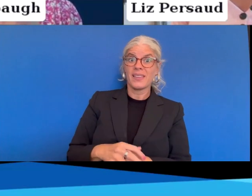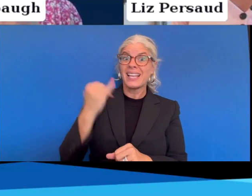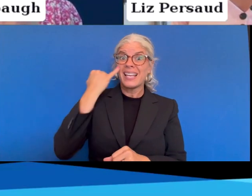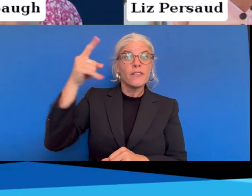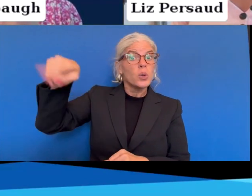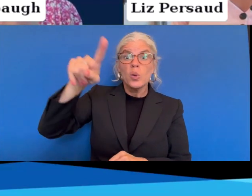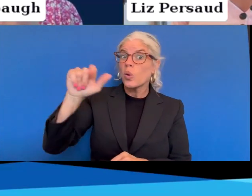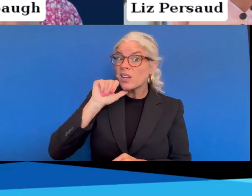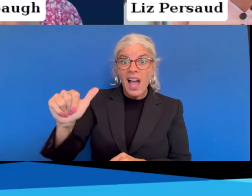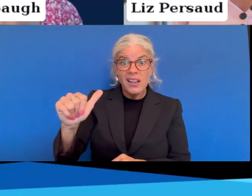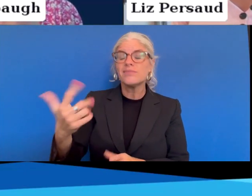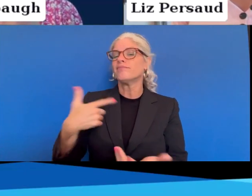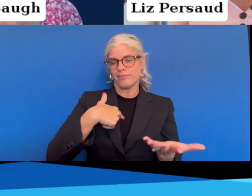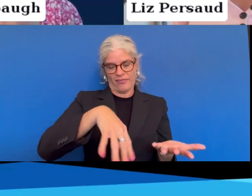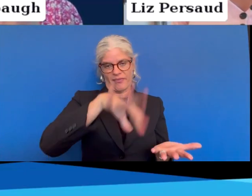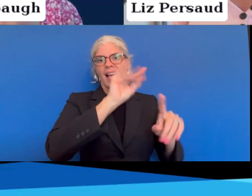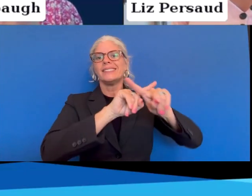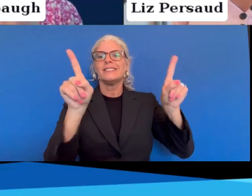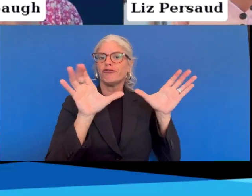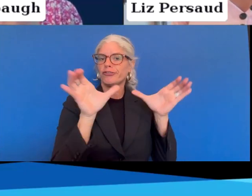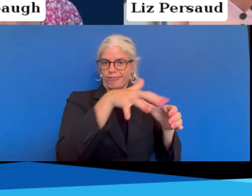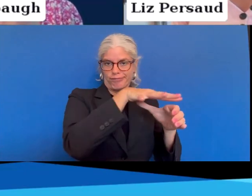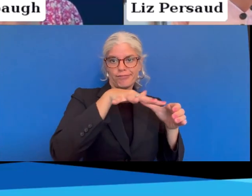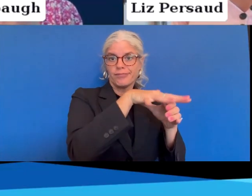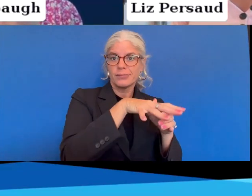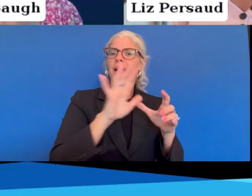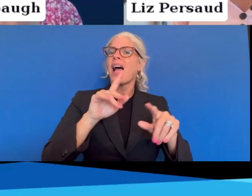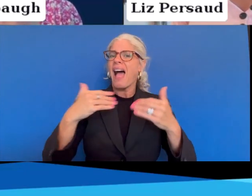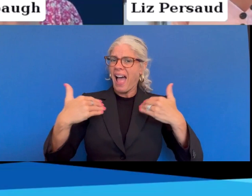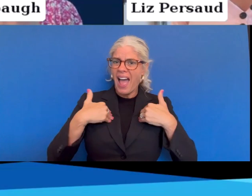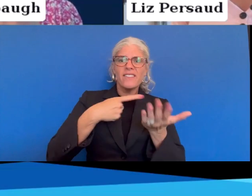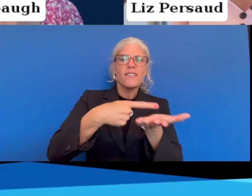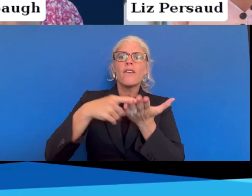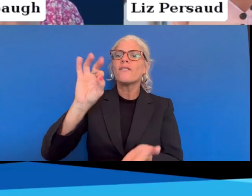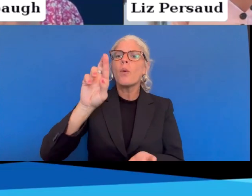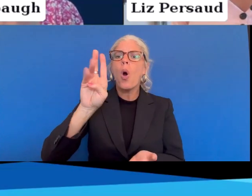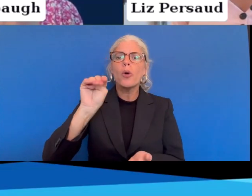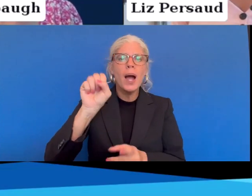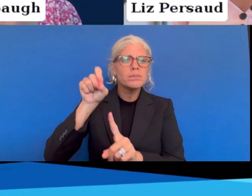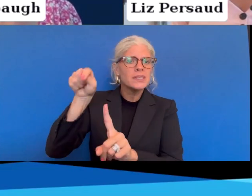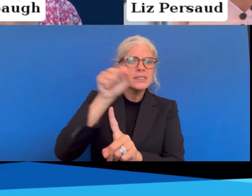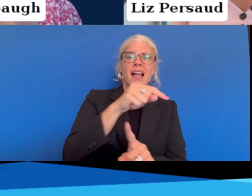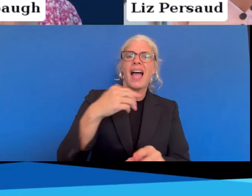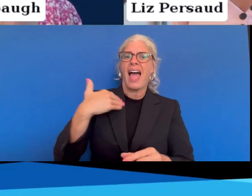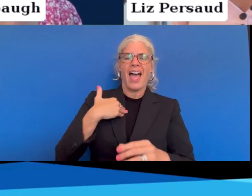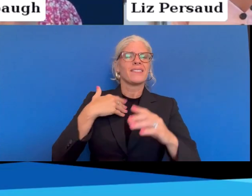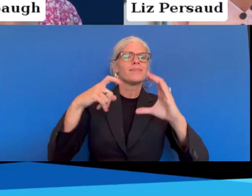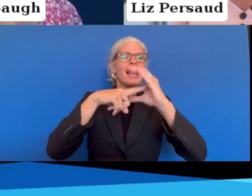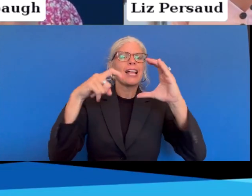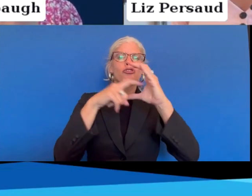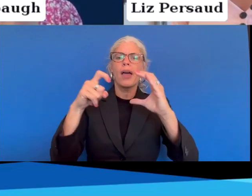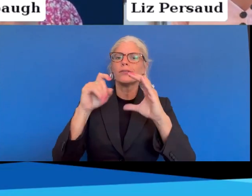need you to work for me. And if you don't get that, then find a different team. But there are forums that we